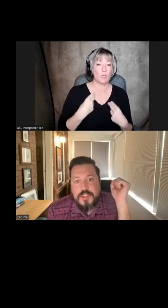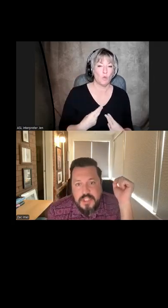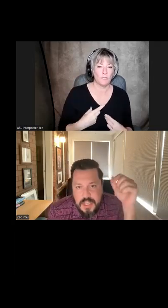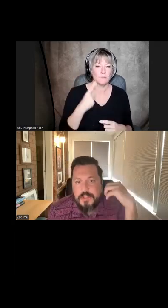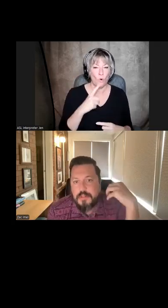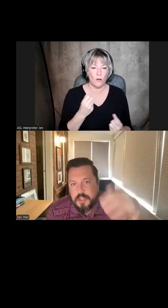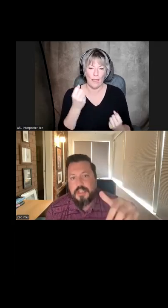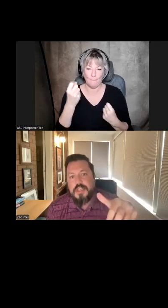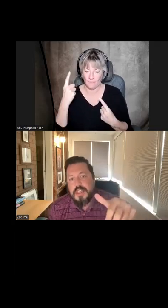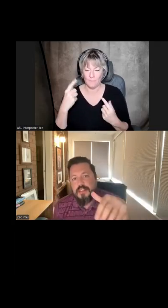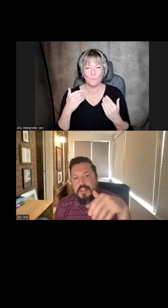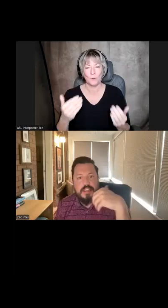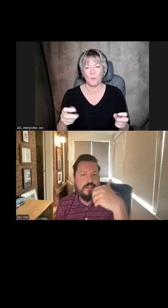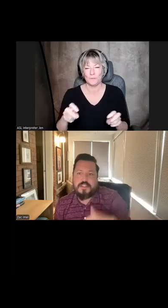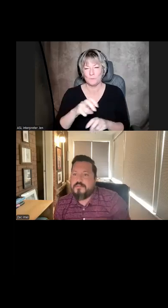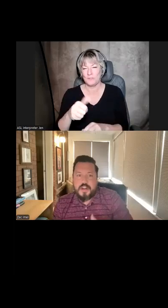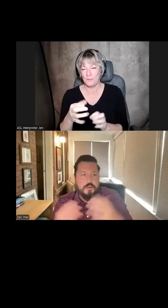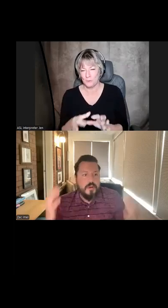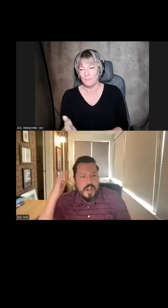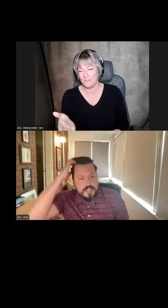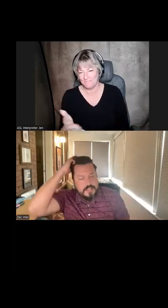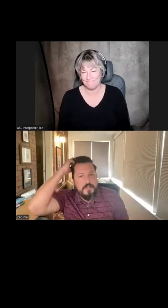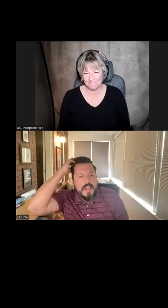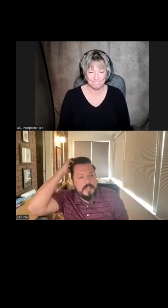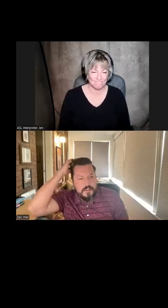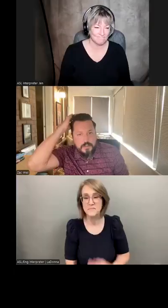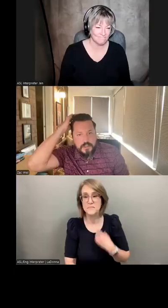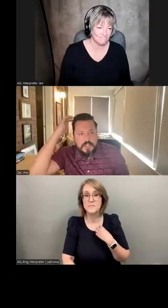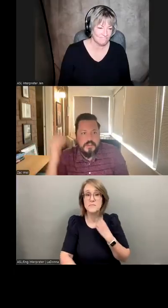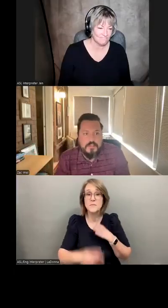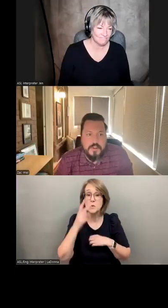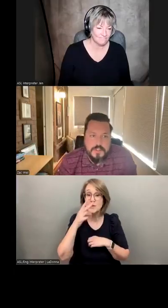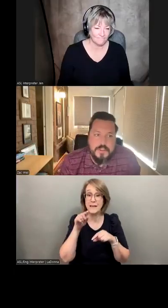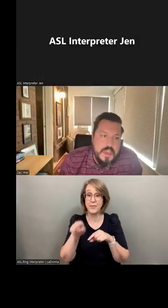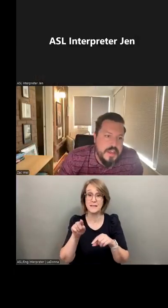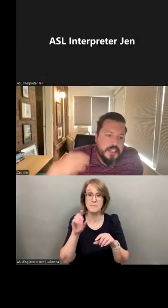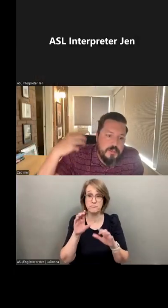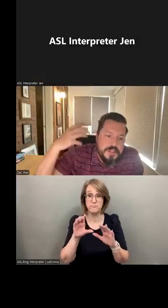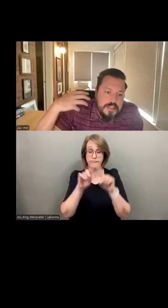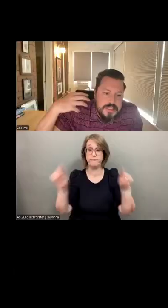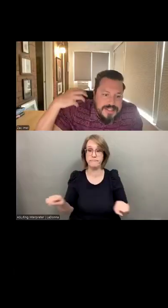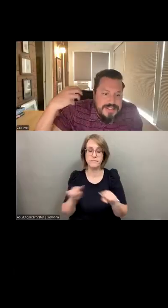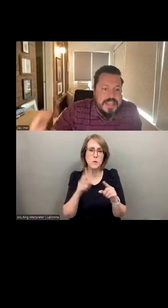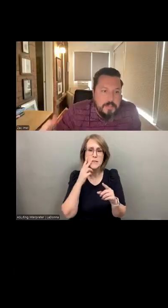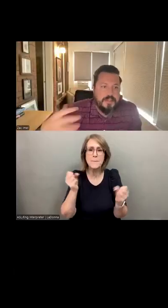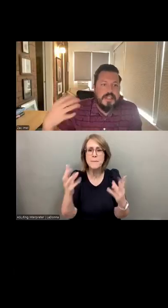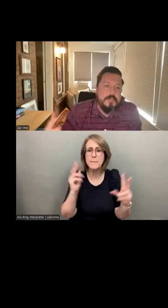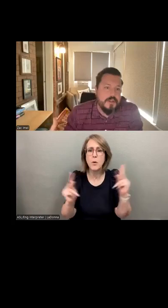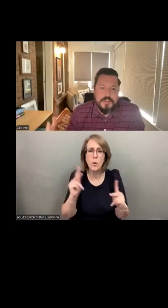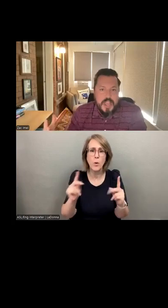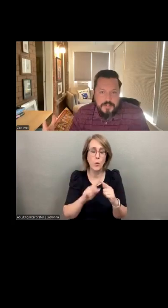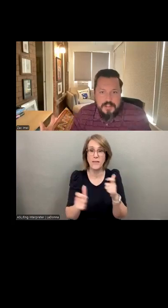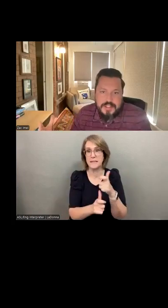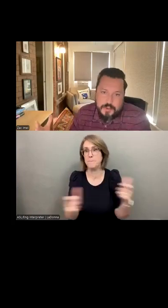And what you see when you look in just general practice is massive variability. You've got folks with expressing this deep,